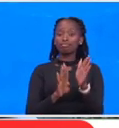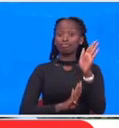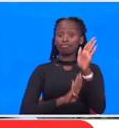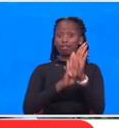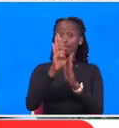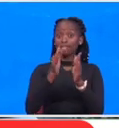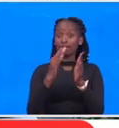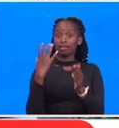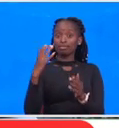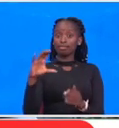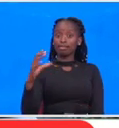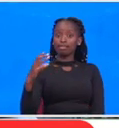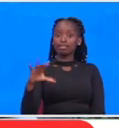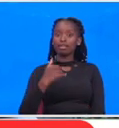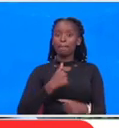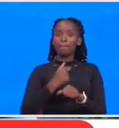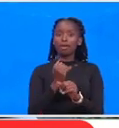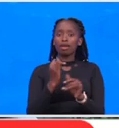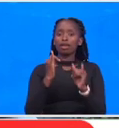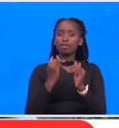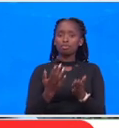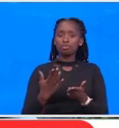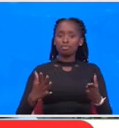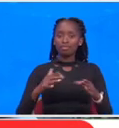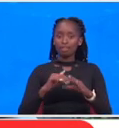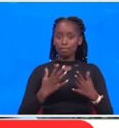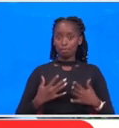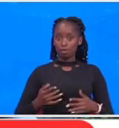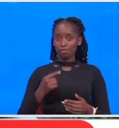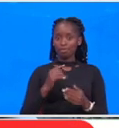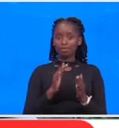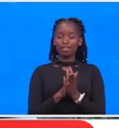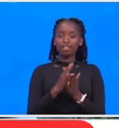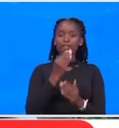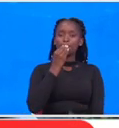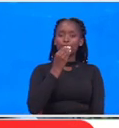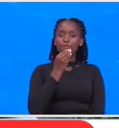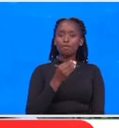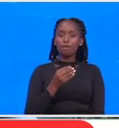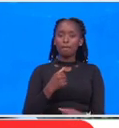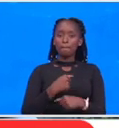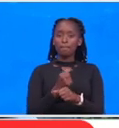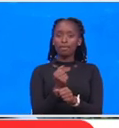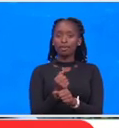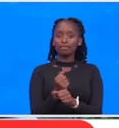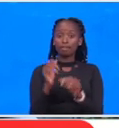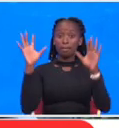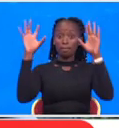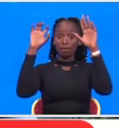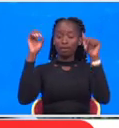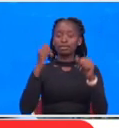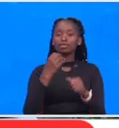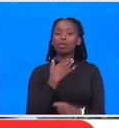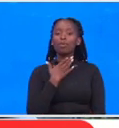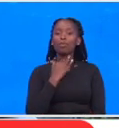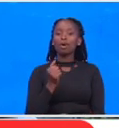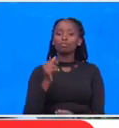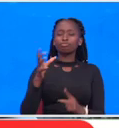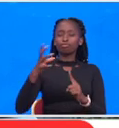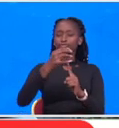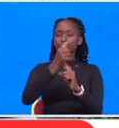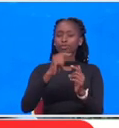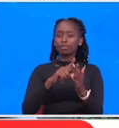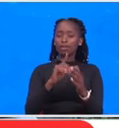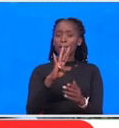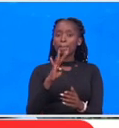making a new set of promises, among them improvement of food production. The president planning to achieve this by investing in subsidized fertilizer